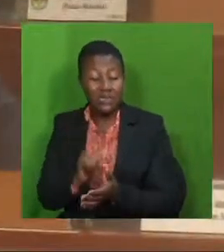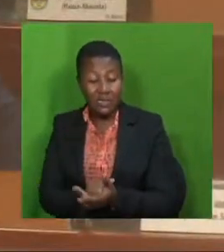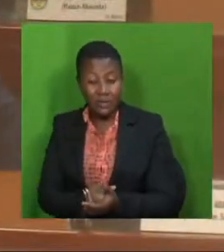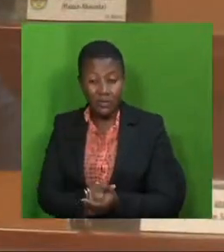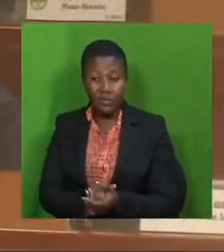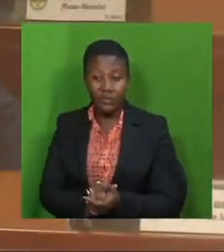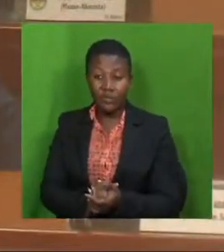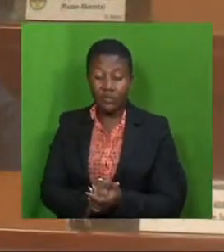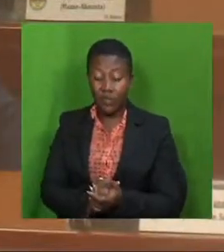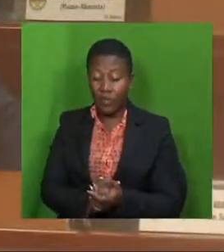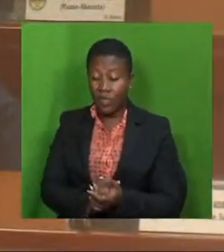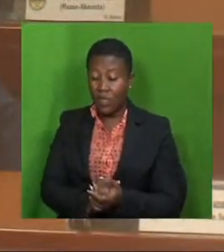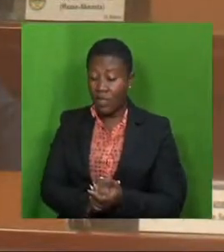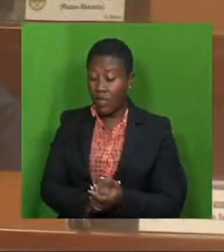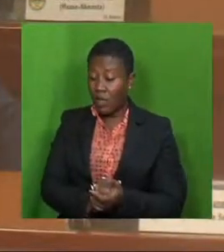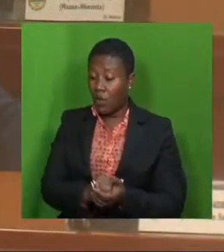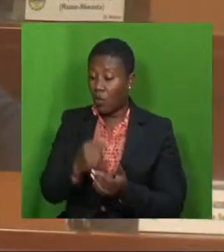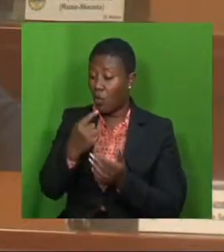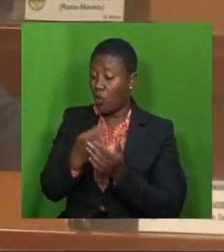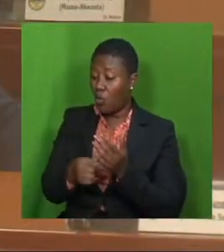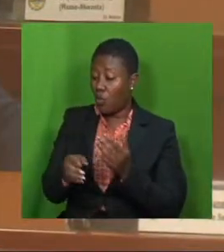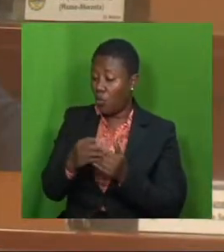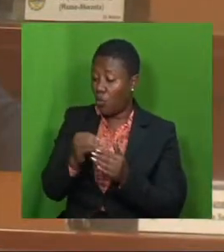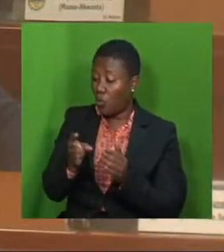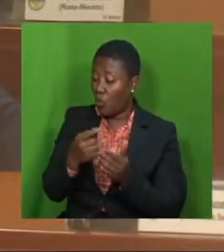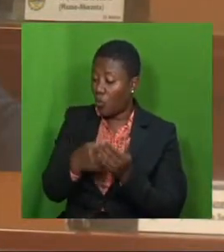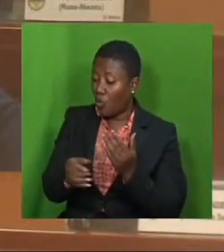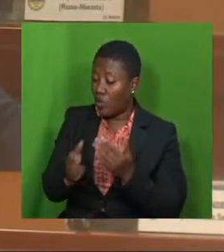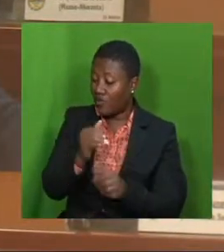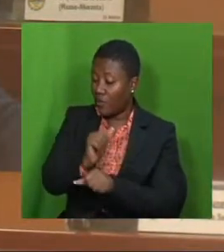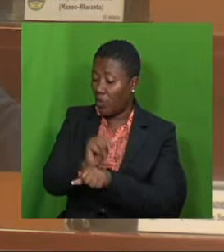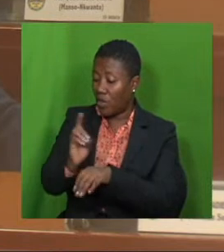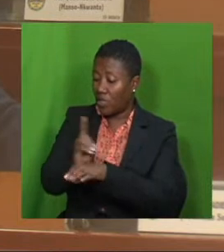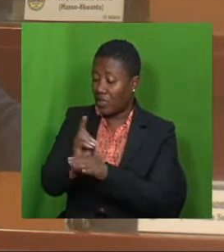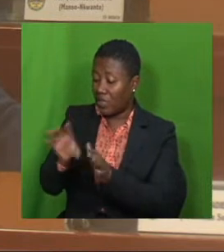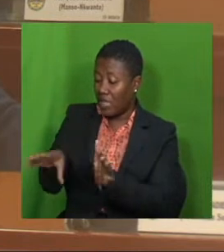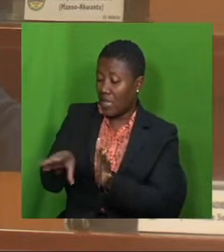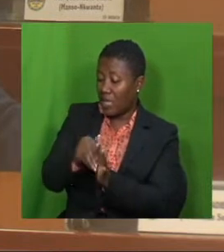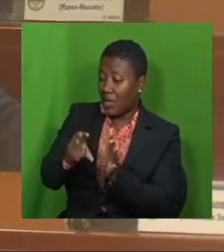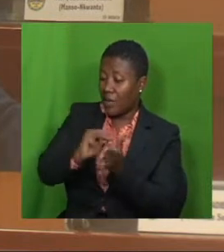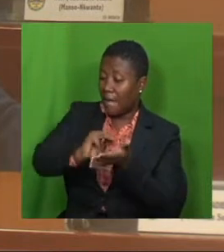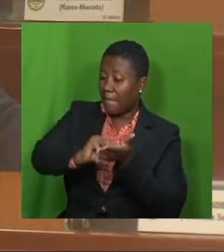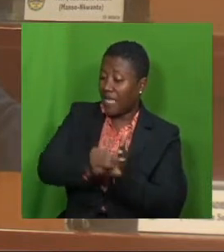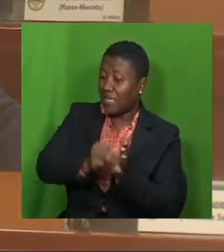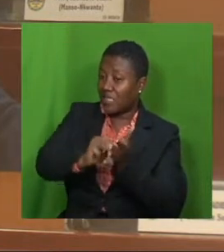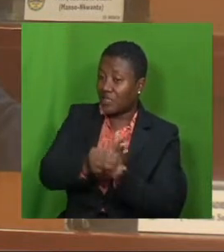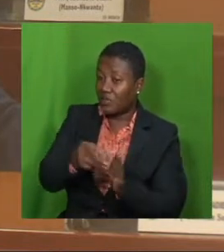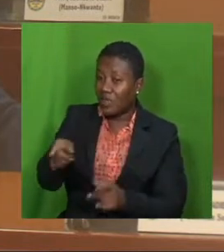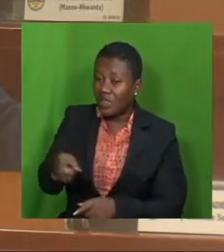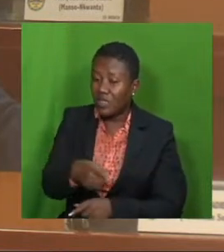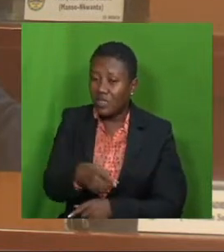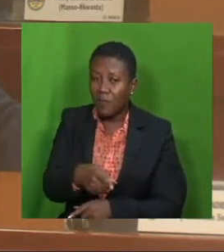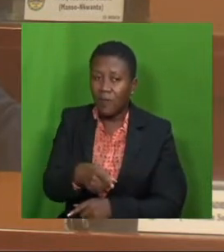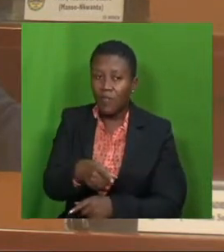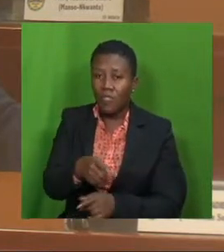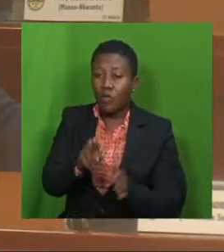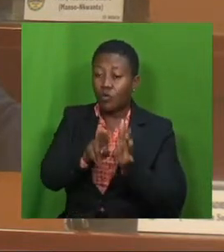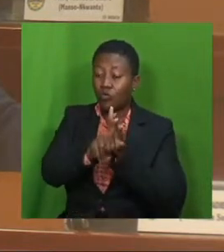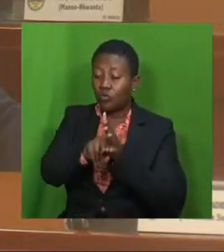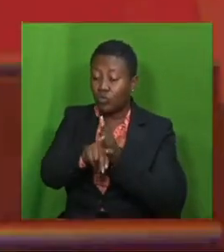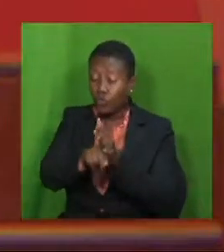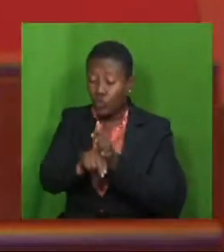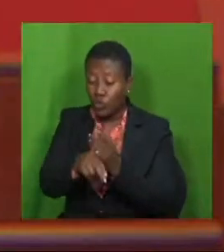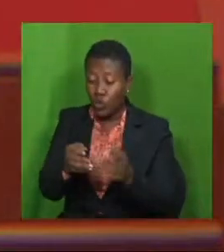"The minutes of the proceedings of Parliament called votes